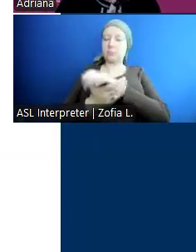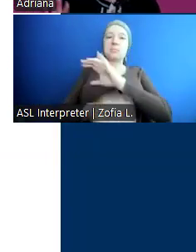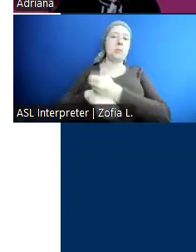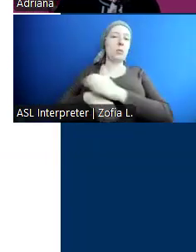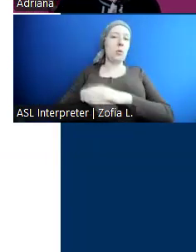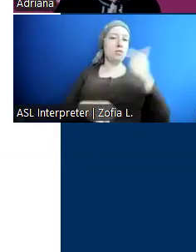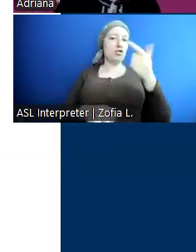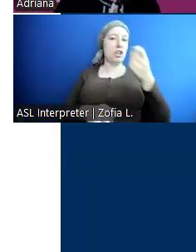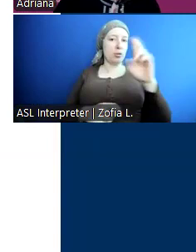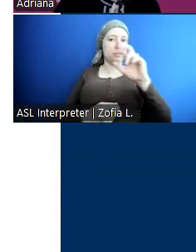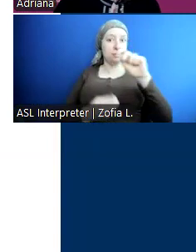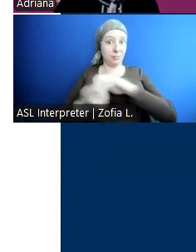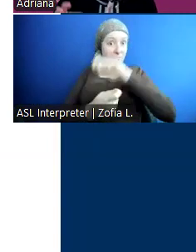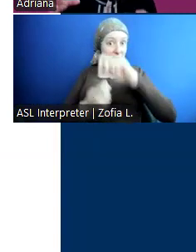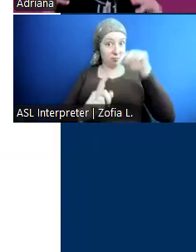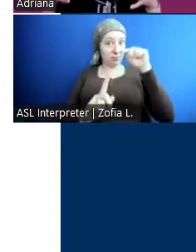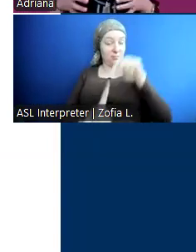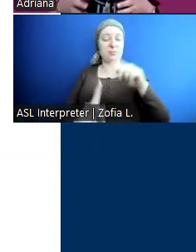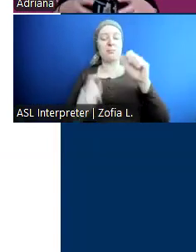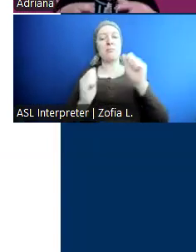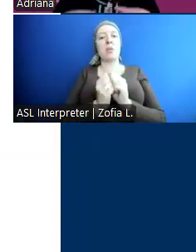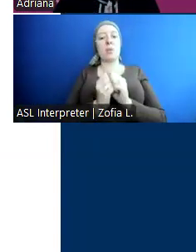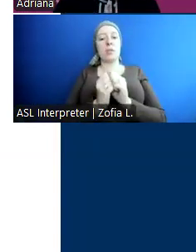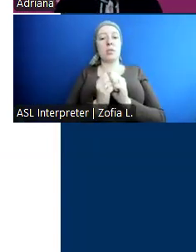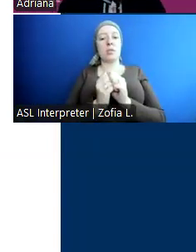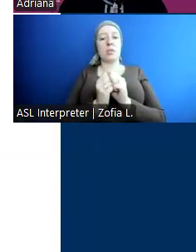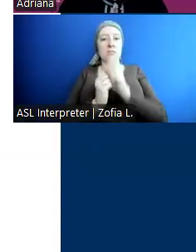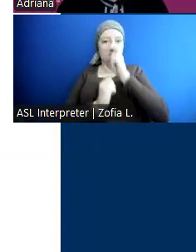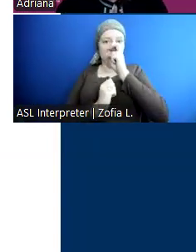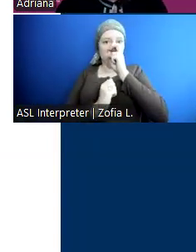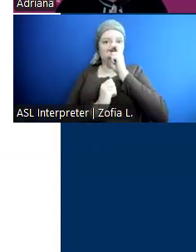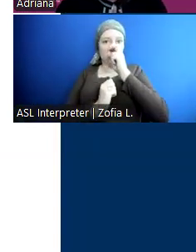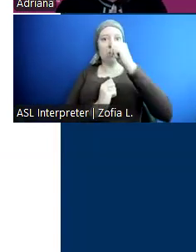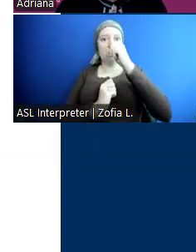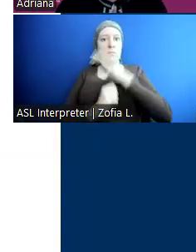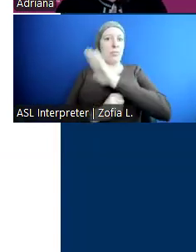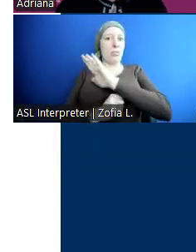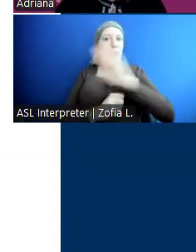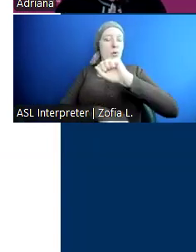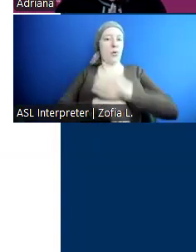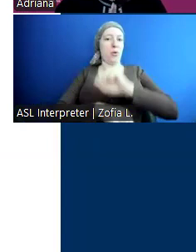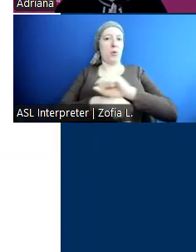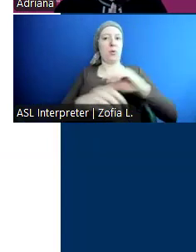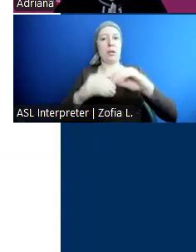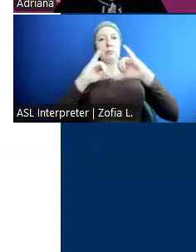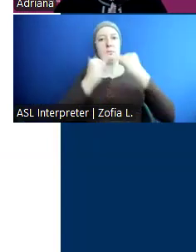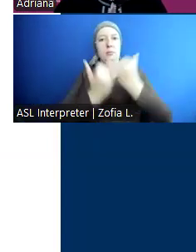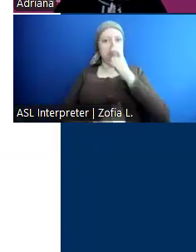particularly, with trying to be rigid about the roles that women play in society. And so